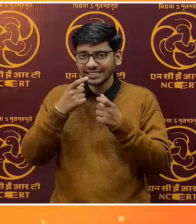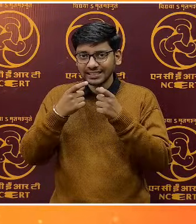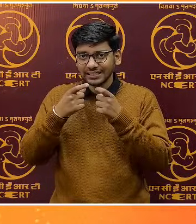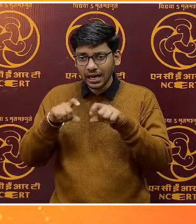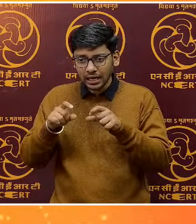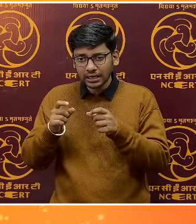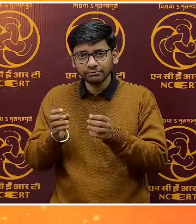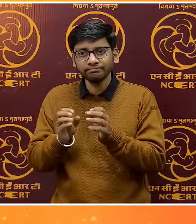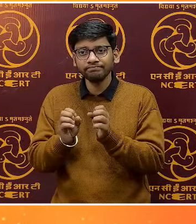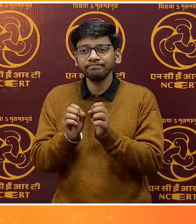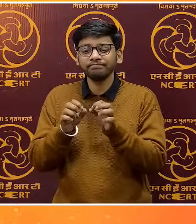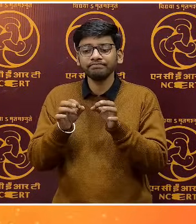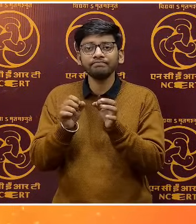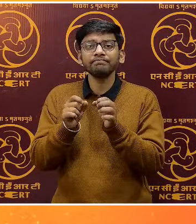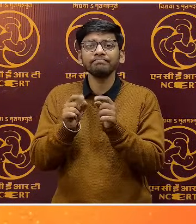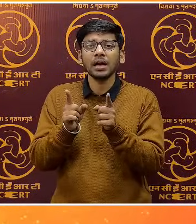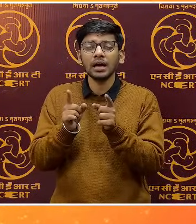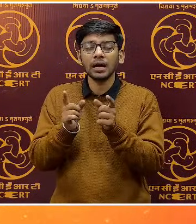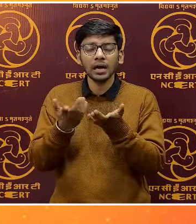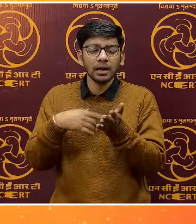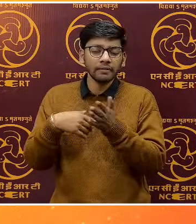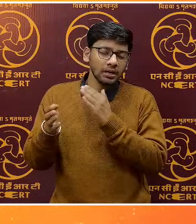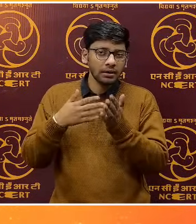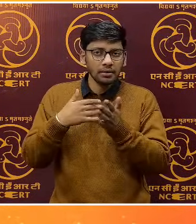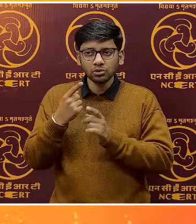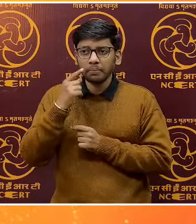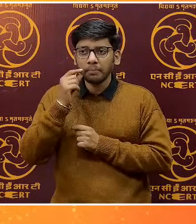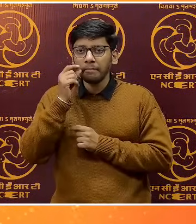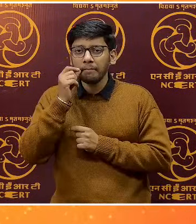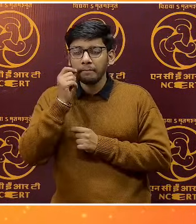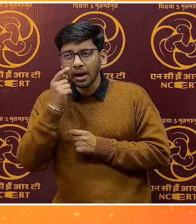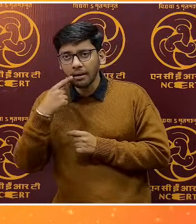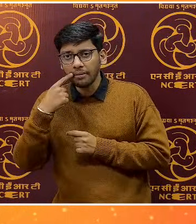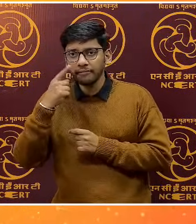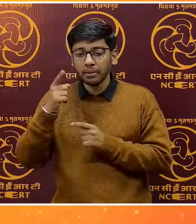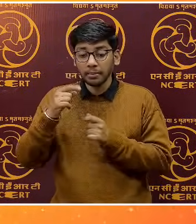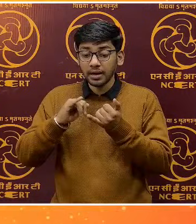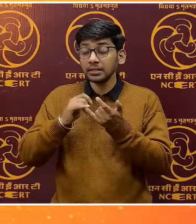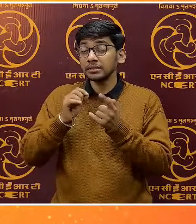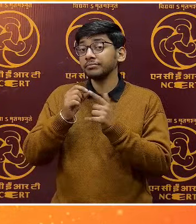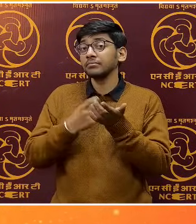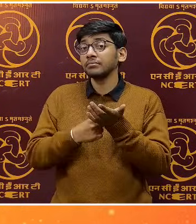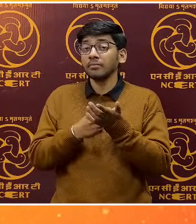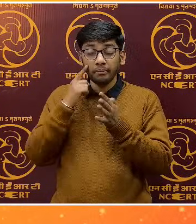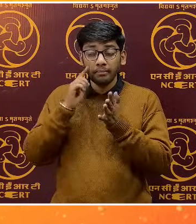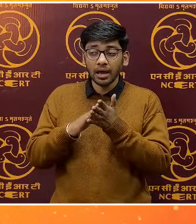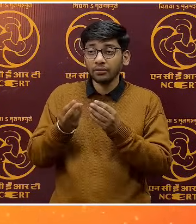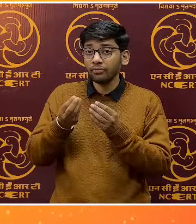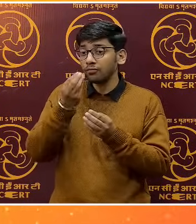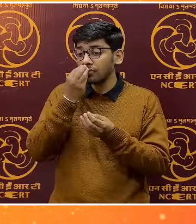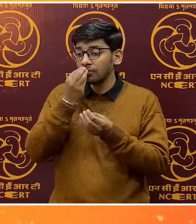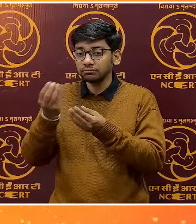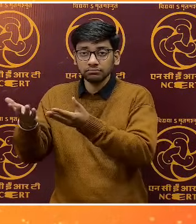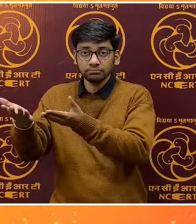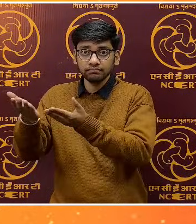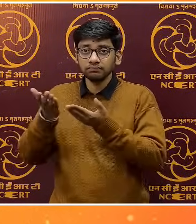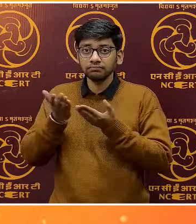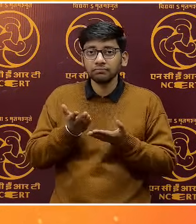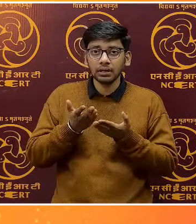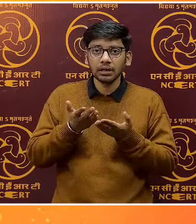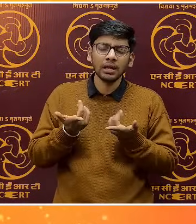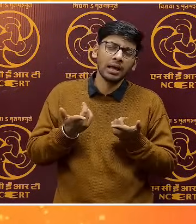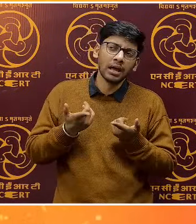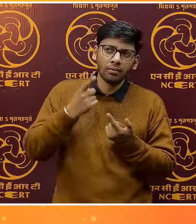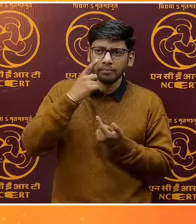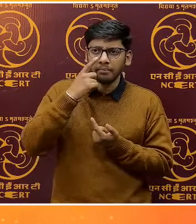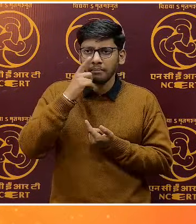out. Papa Sparrow brought food for them, and all the family members, that are grandparents,